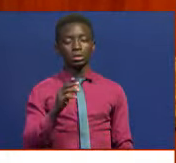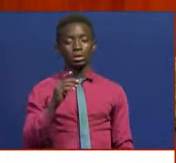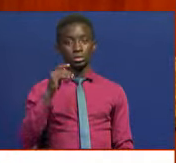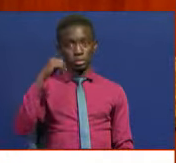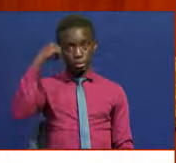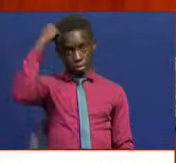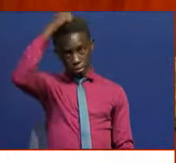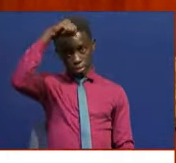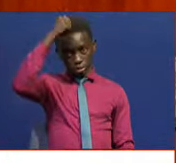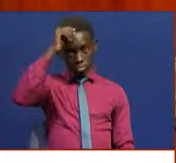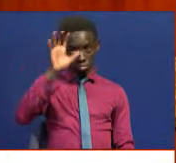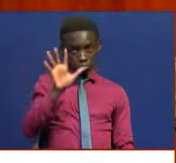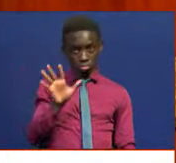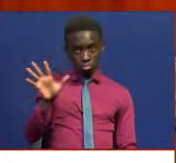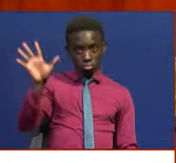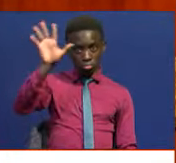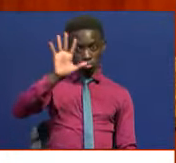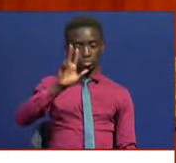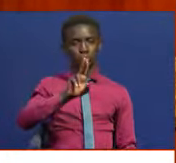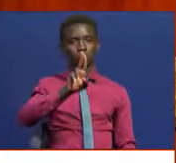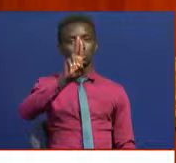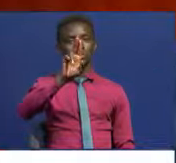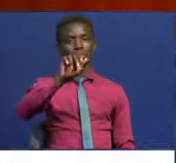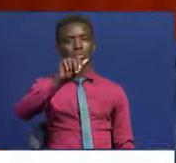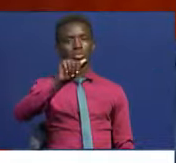and who are victims in this case.